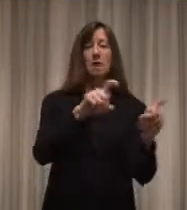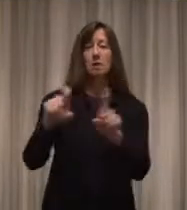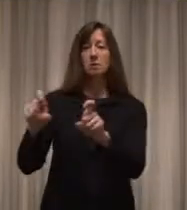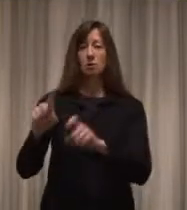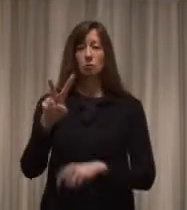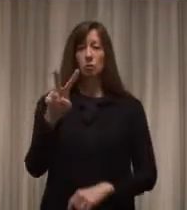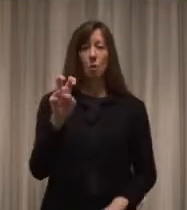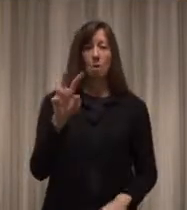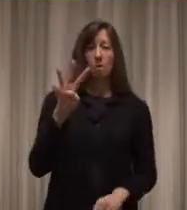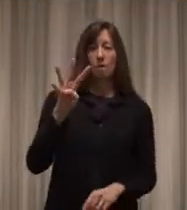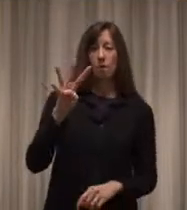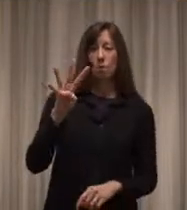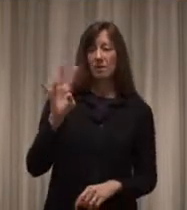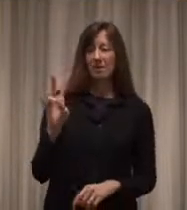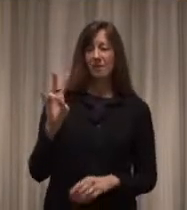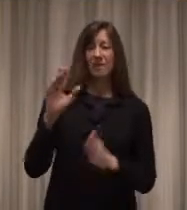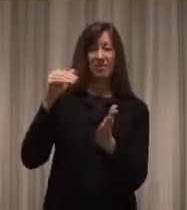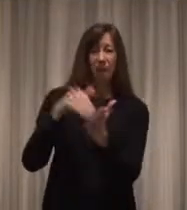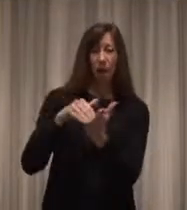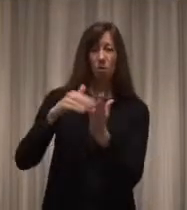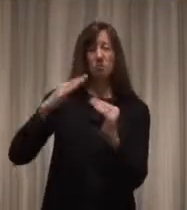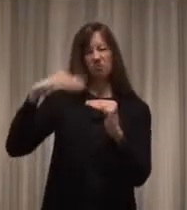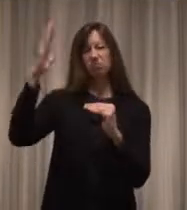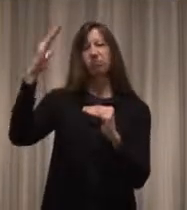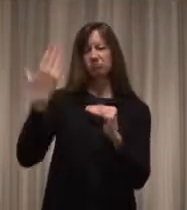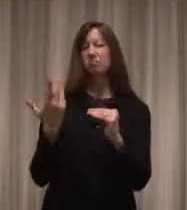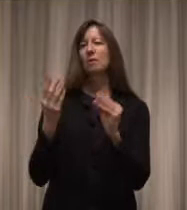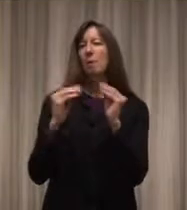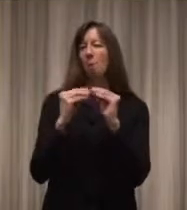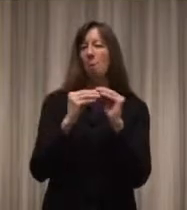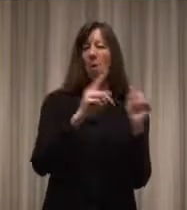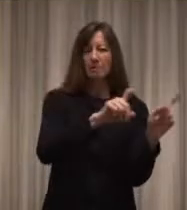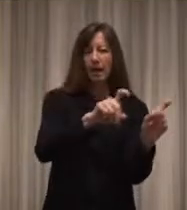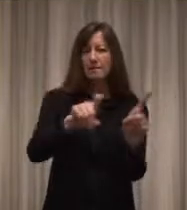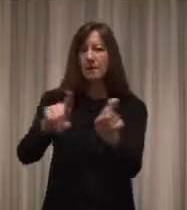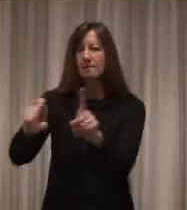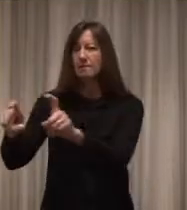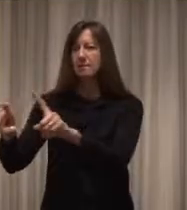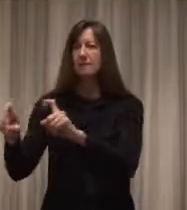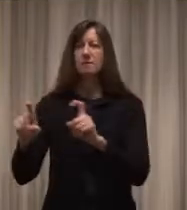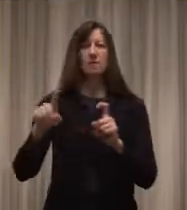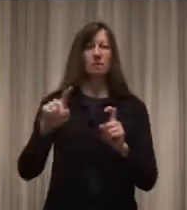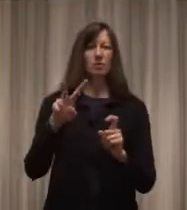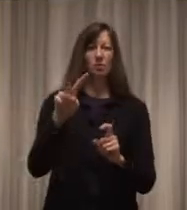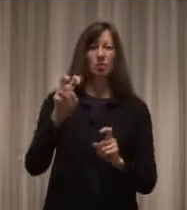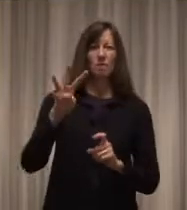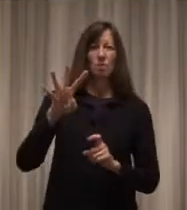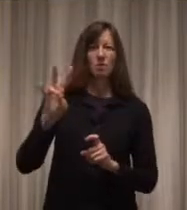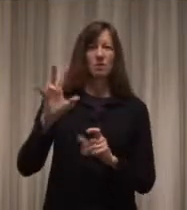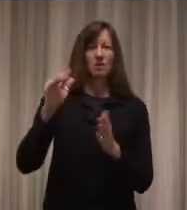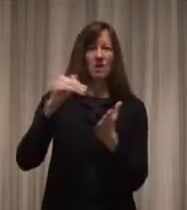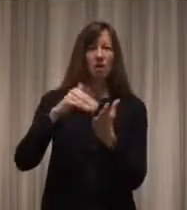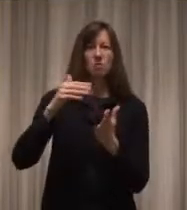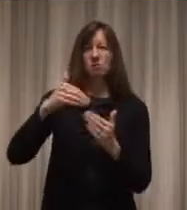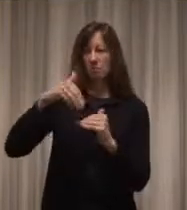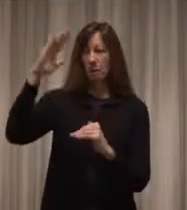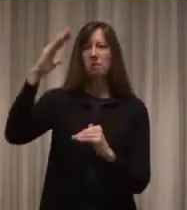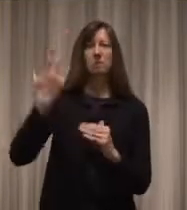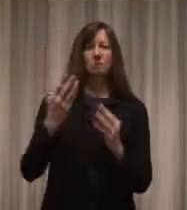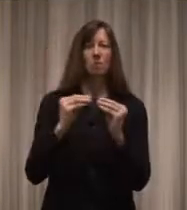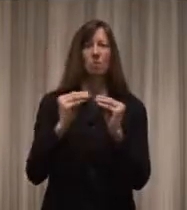247,000 plus tests. Again, far more than the number of residents that we actually have in the county.